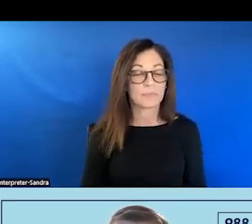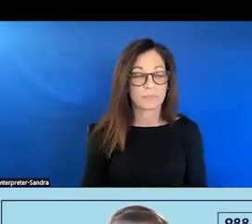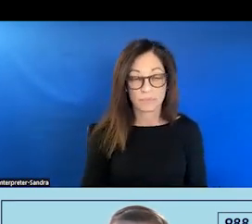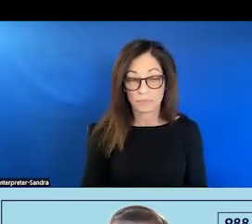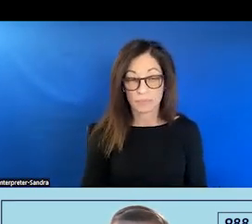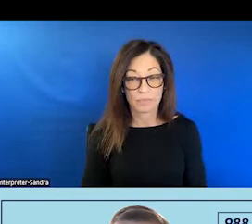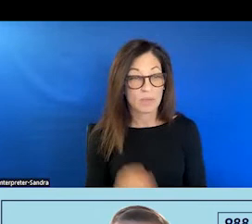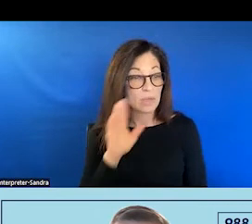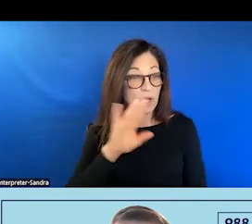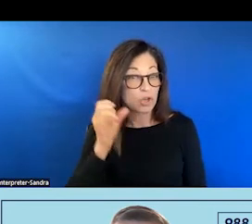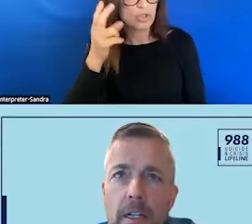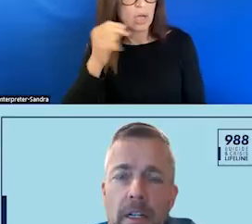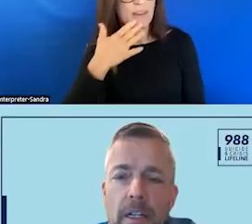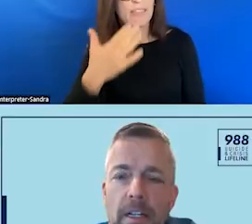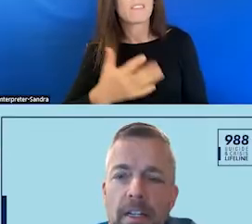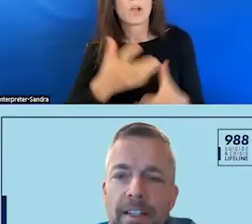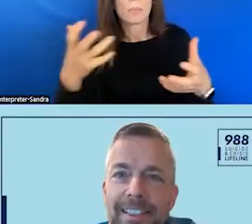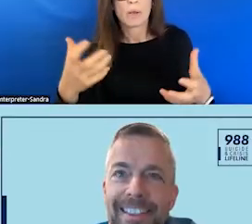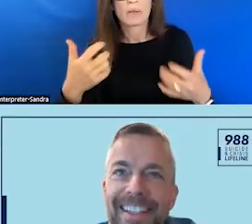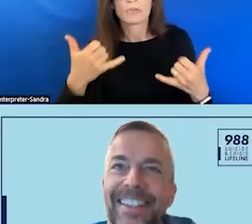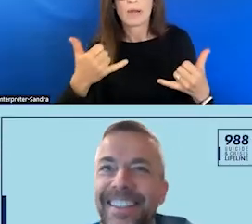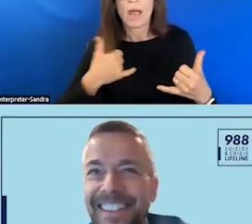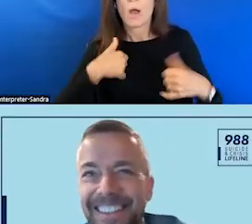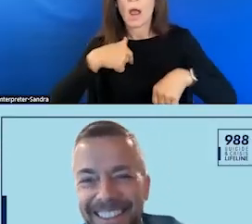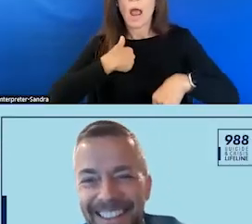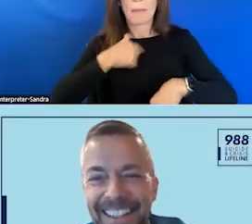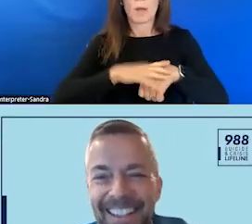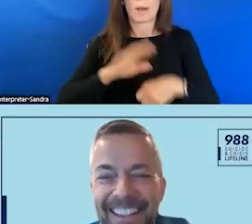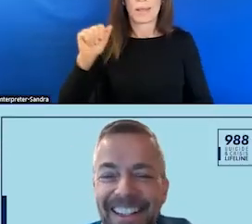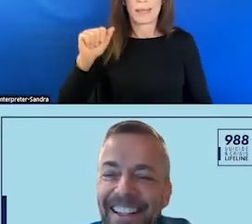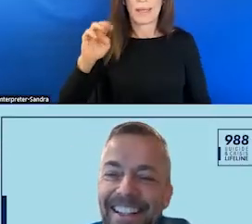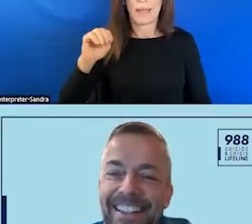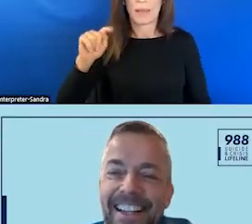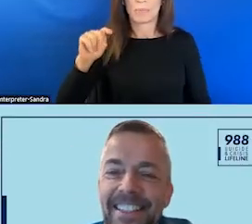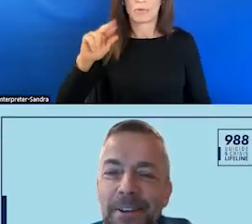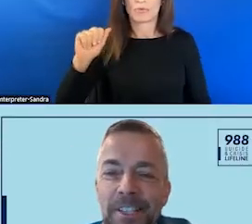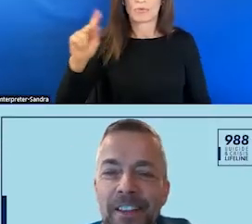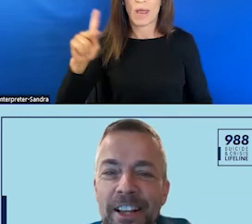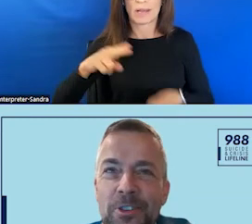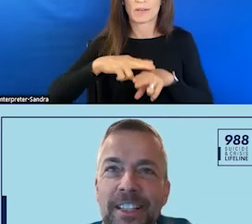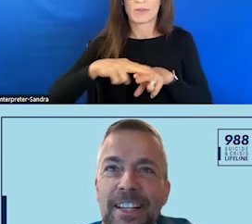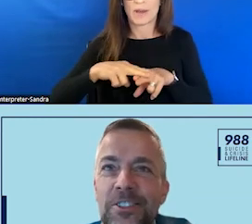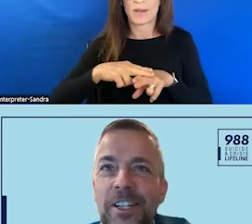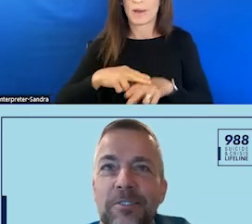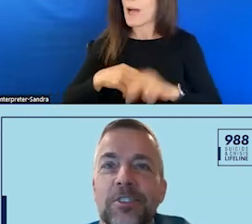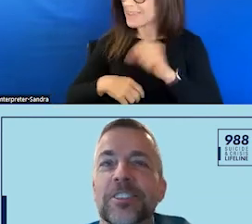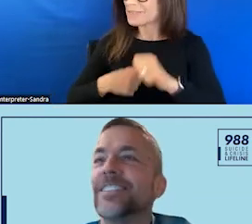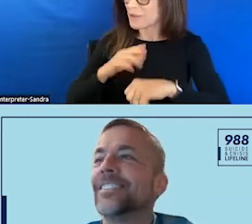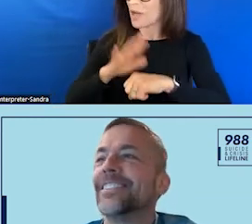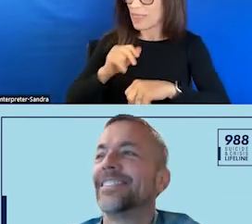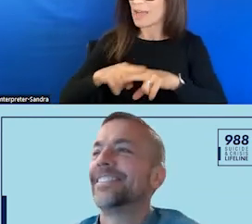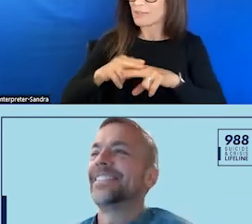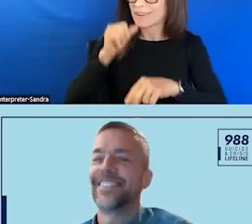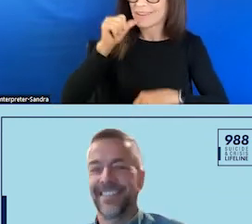Hello, John. Thank you very much. I'm on an Amtrak train returning from. Yes, I was on that train yesterday. Great